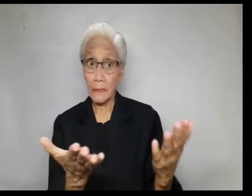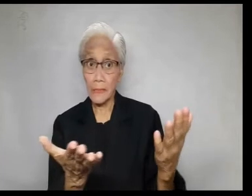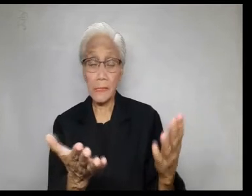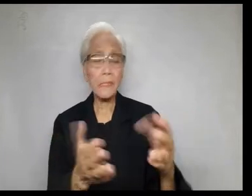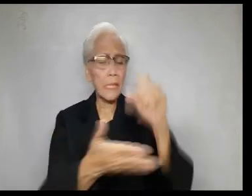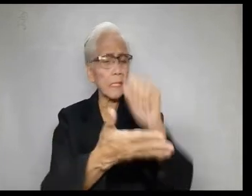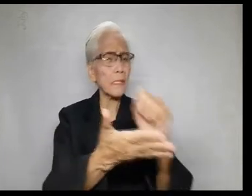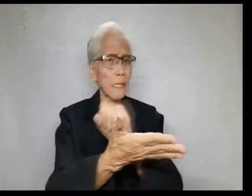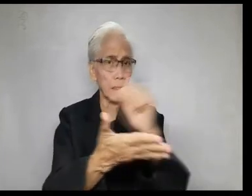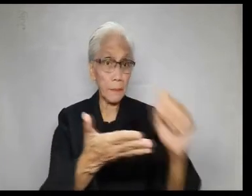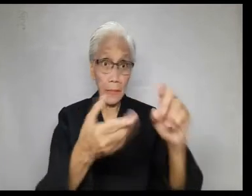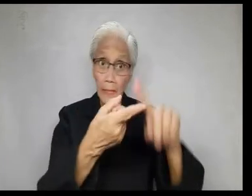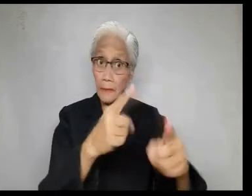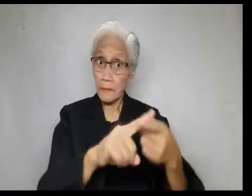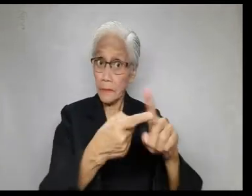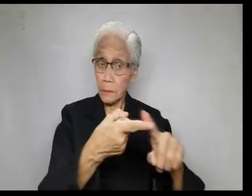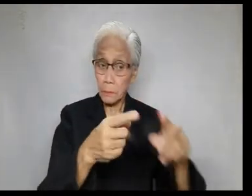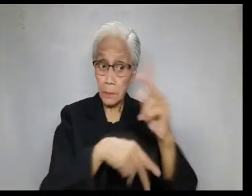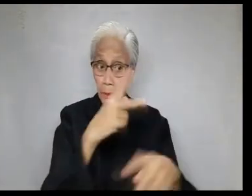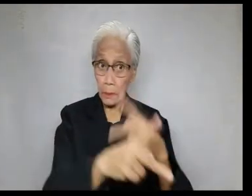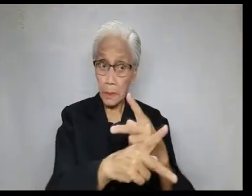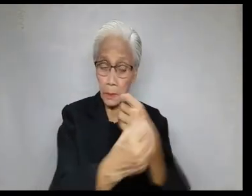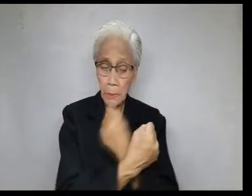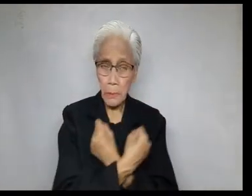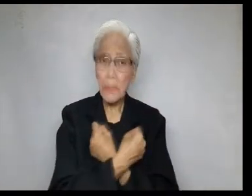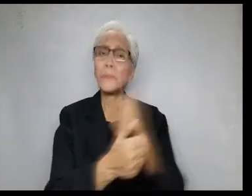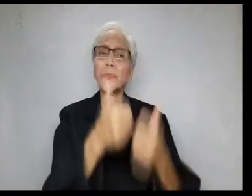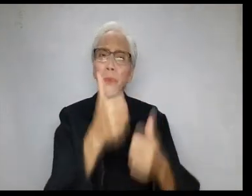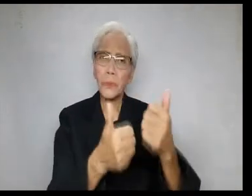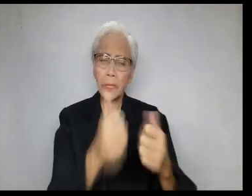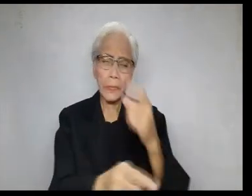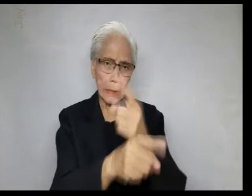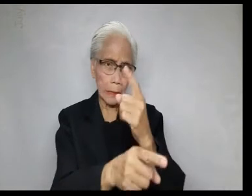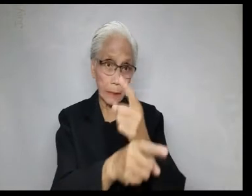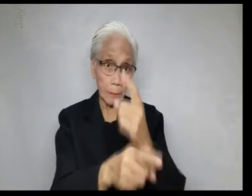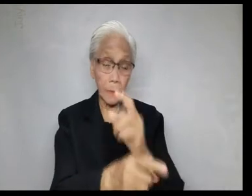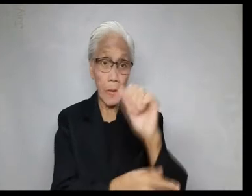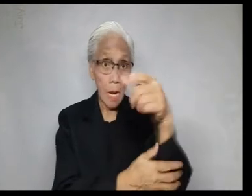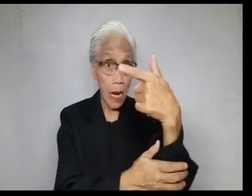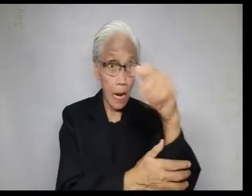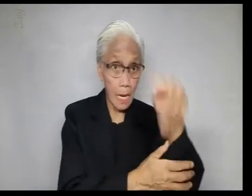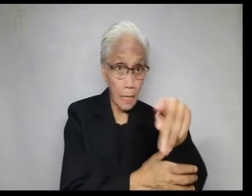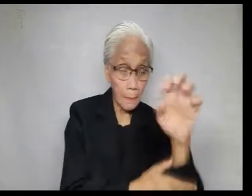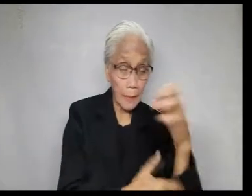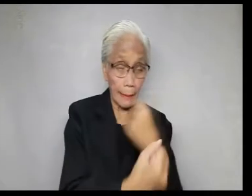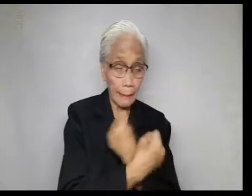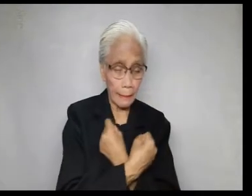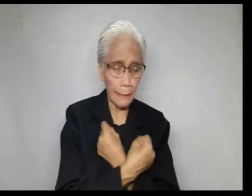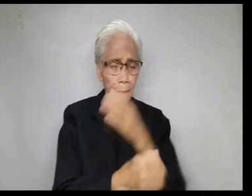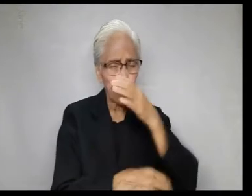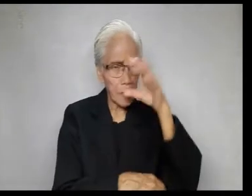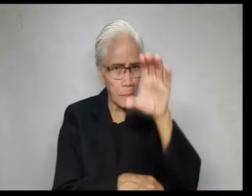is pag-ibig or sacramental friendship, that kind of love which is the proper context of agape love. That